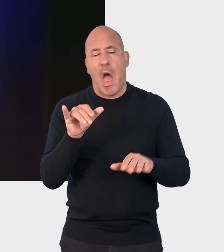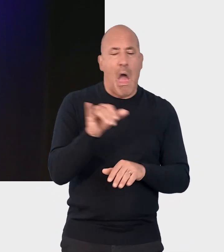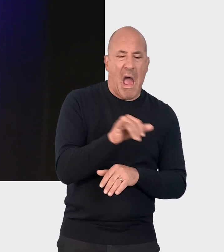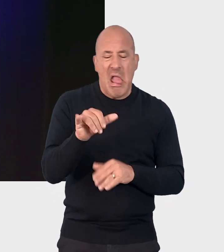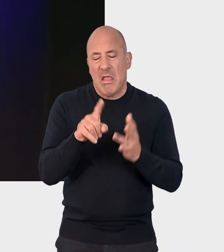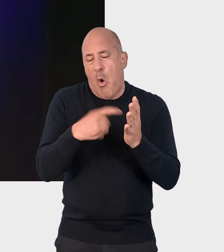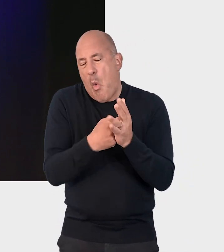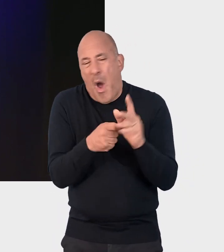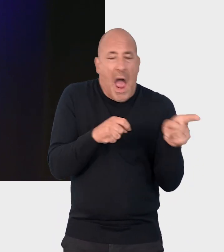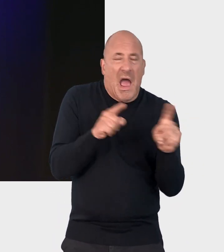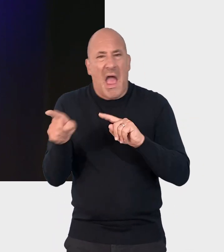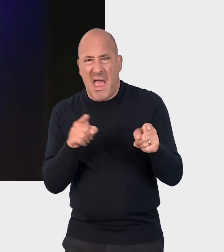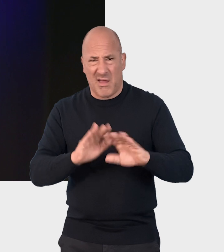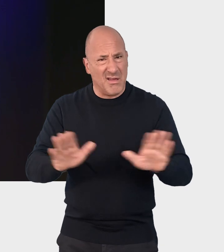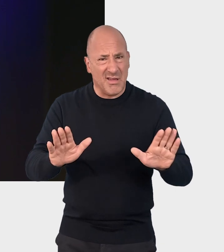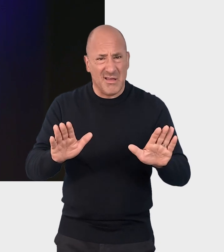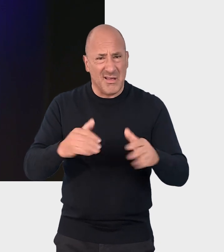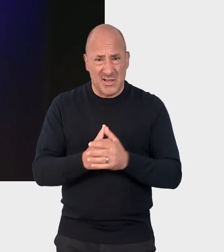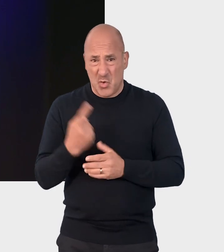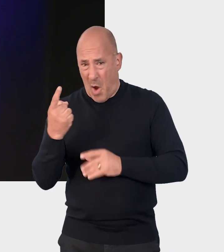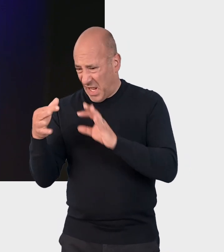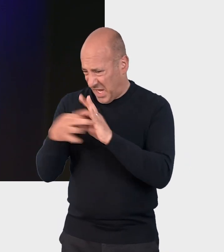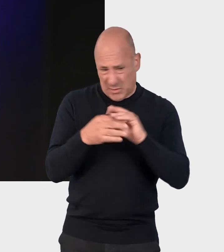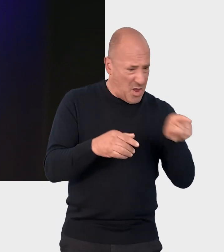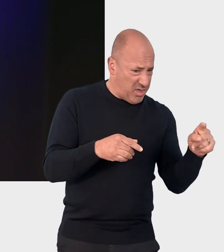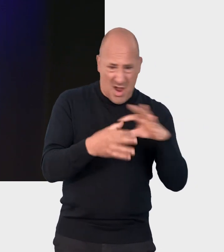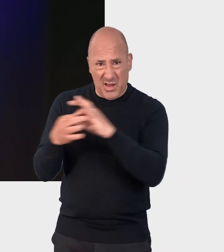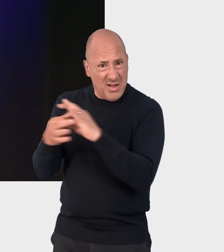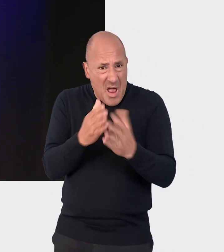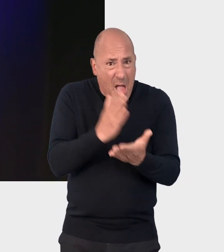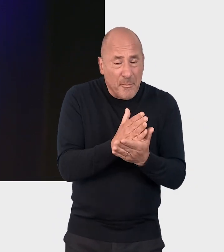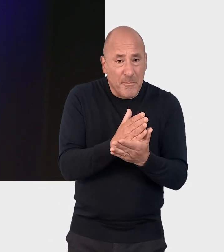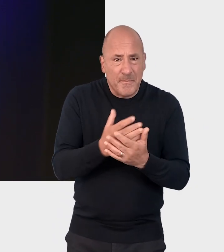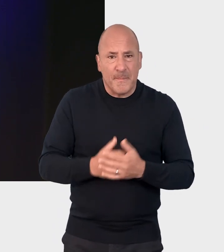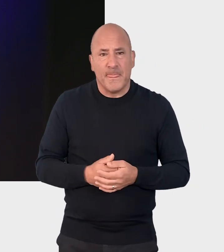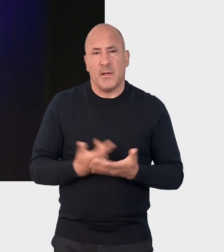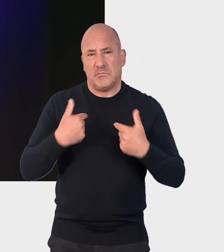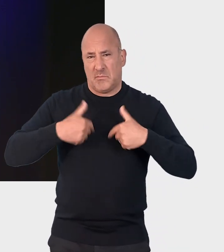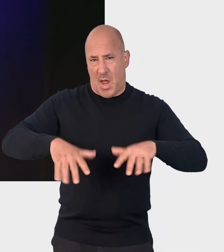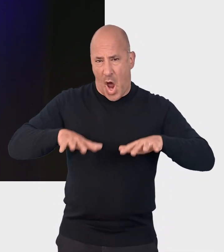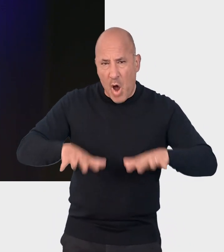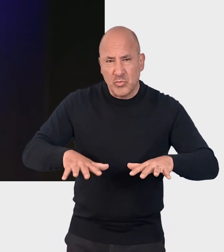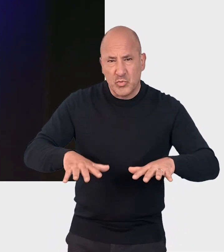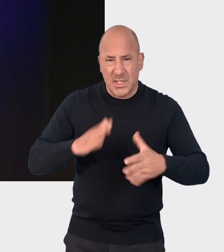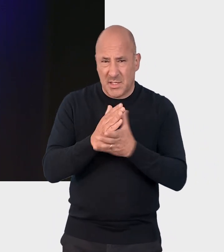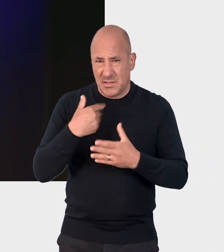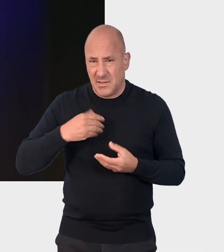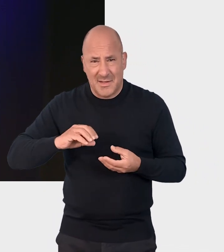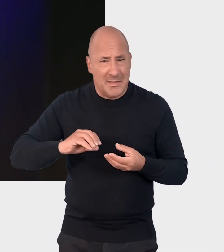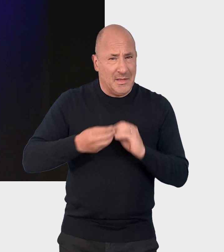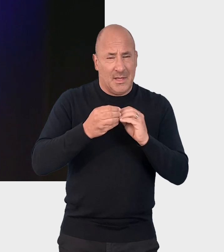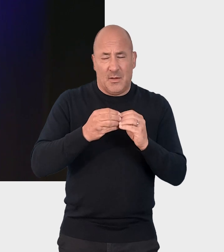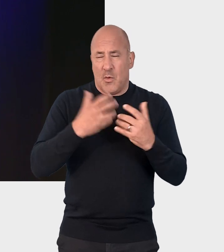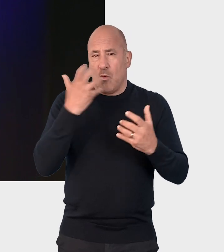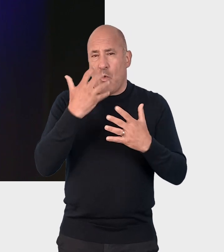excellence are not an either-or scenario. The fact is that one leads directly to the other. How can we